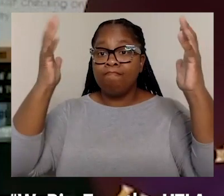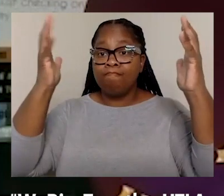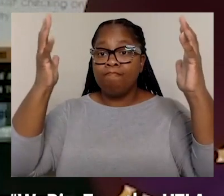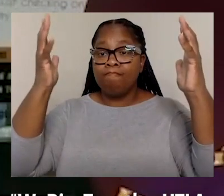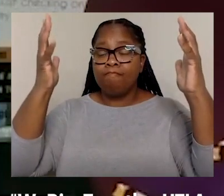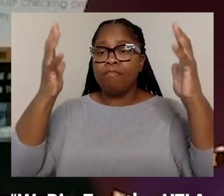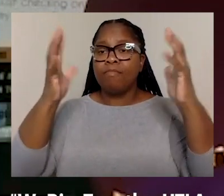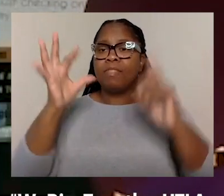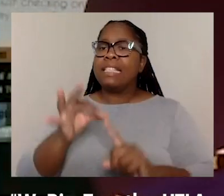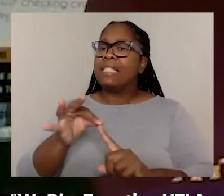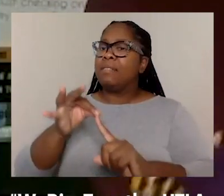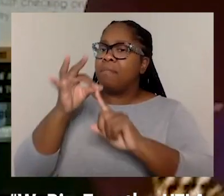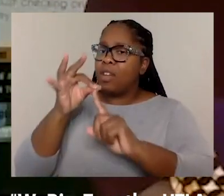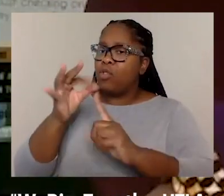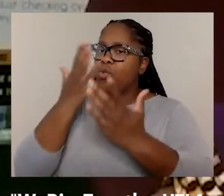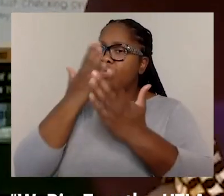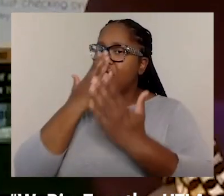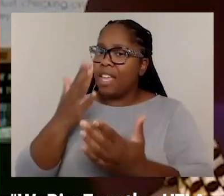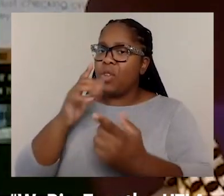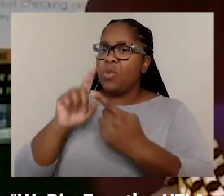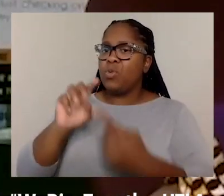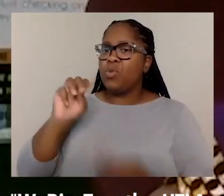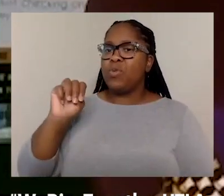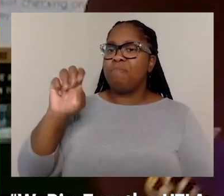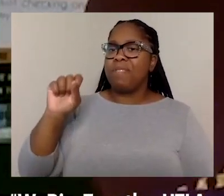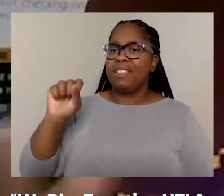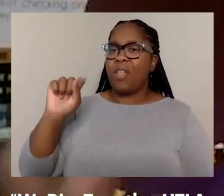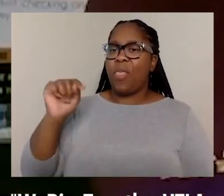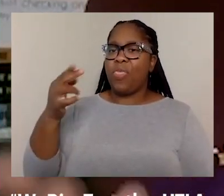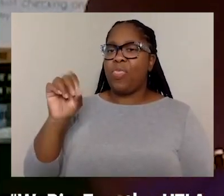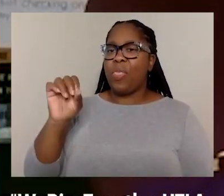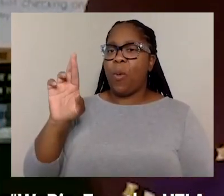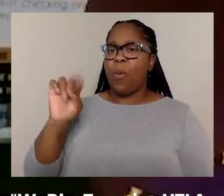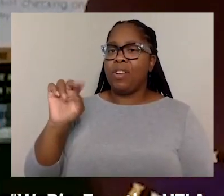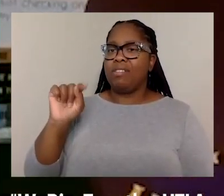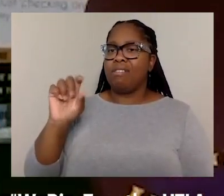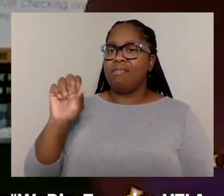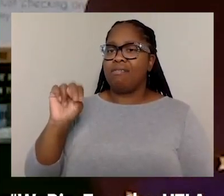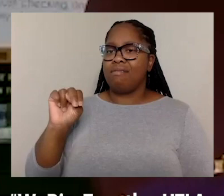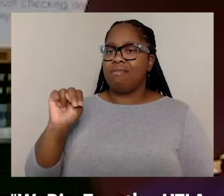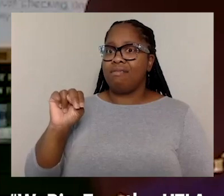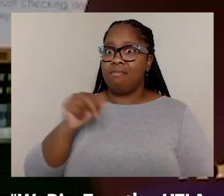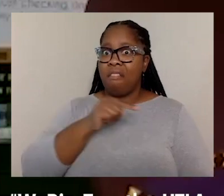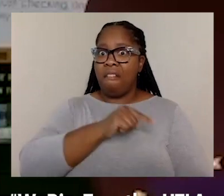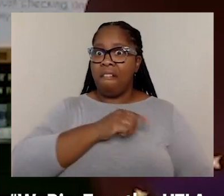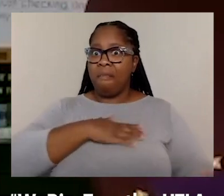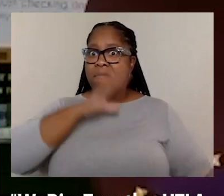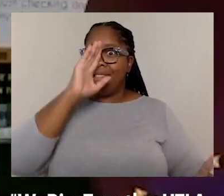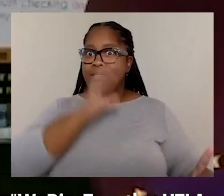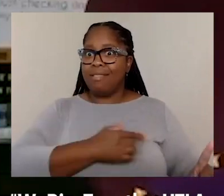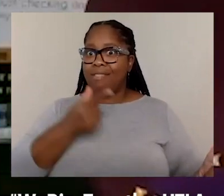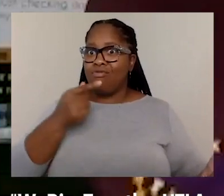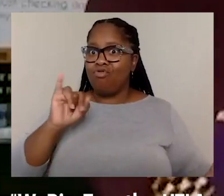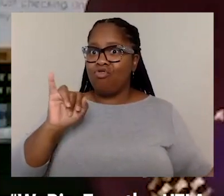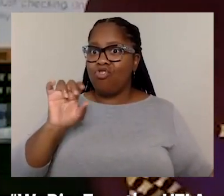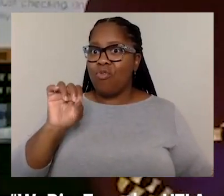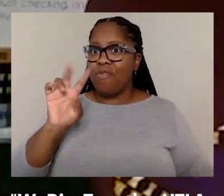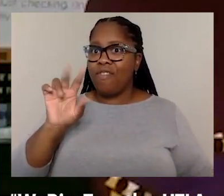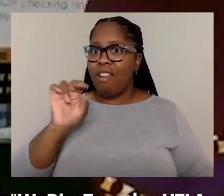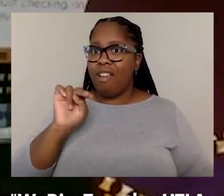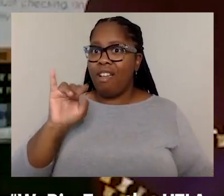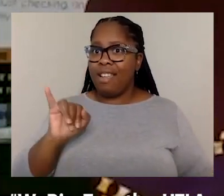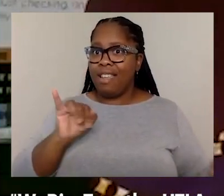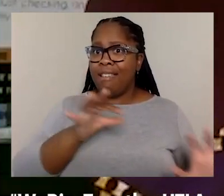a special thank you to Ms. Thornton for making Giovanni feel connected to you.